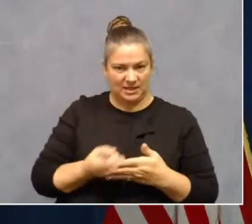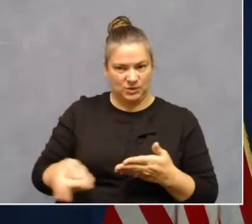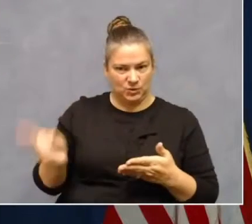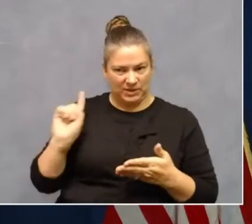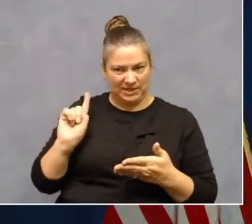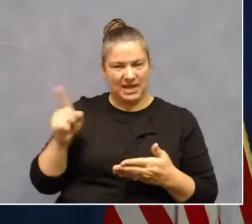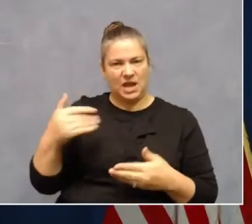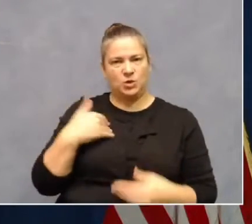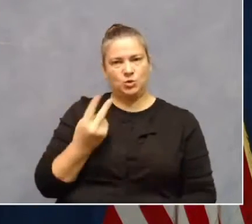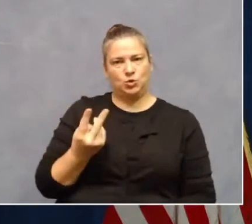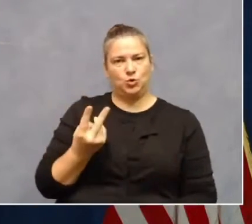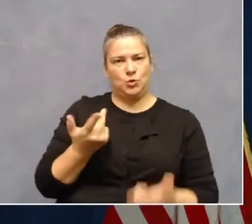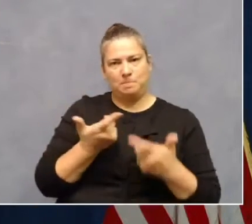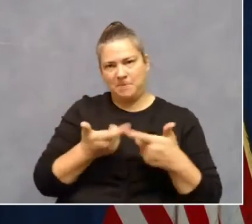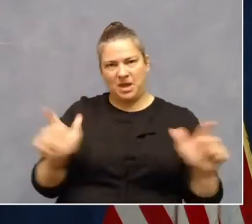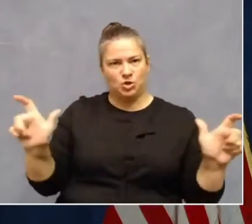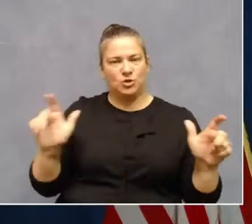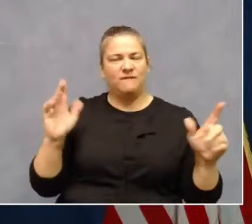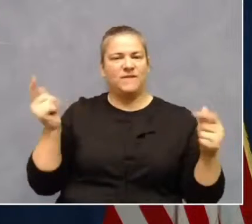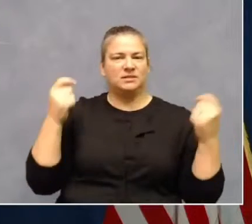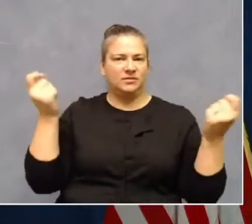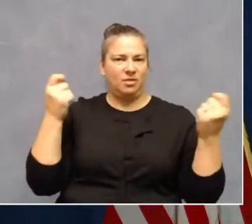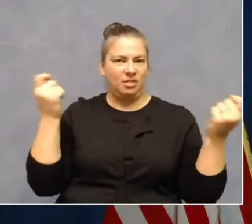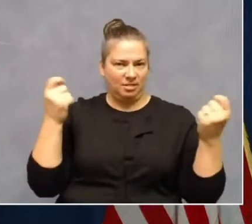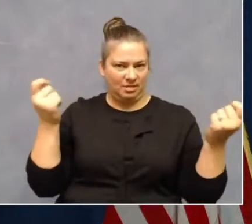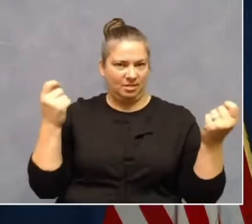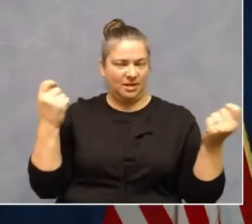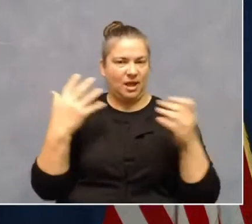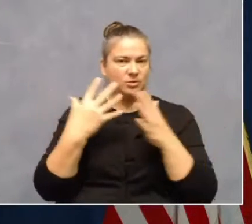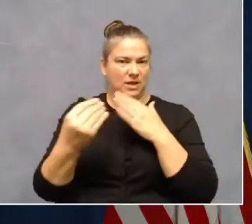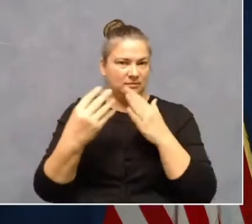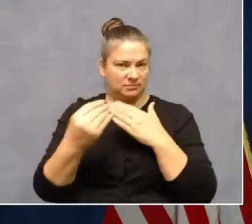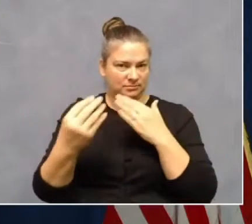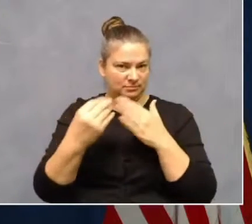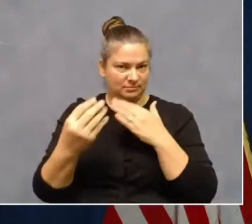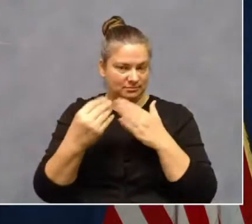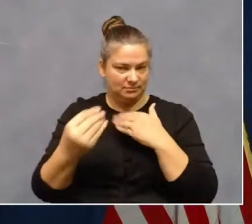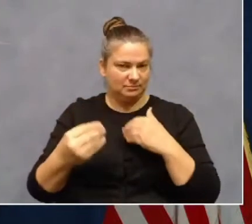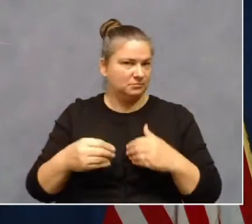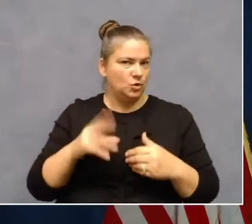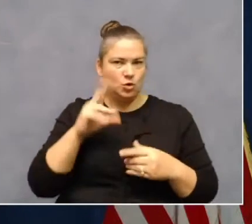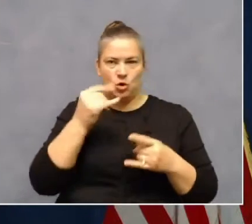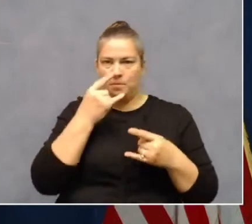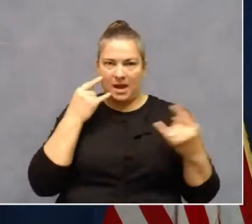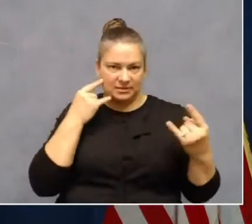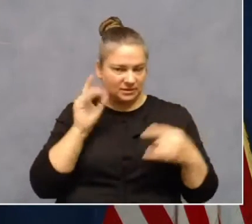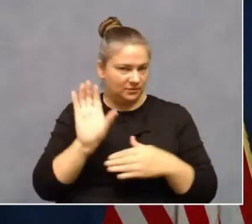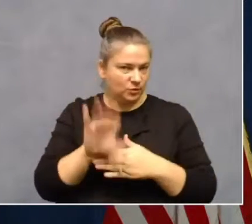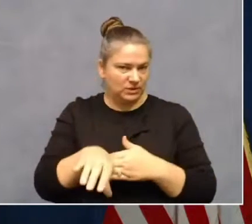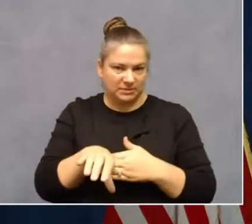2 major festivals outside, no mask enforcement.